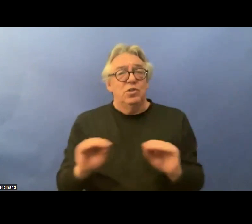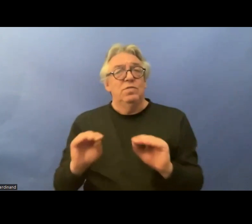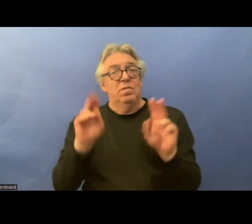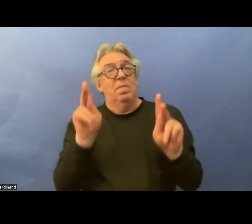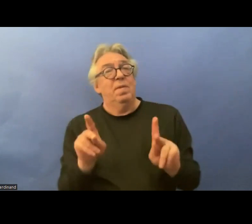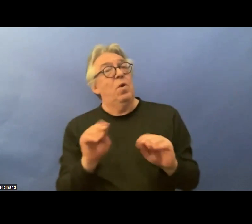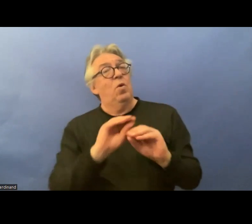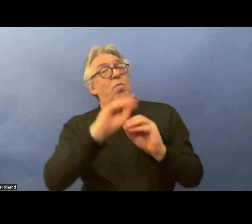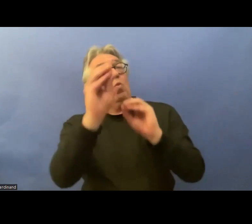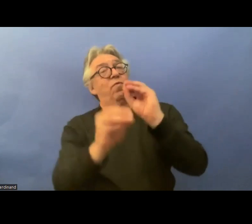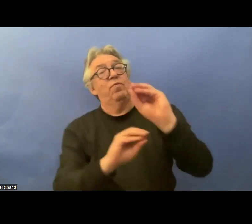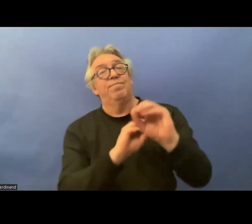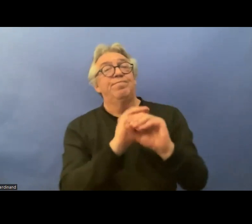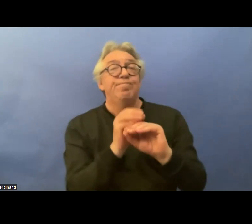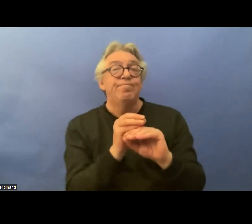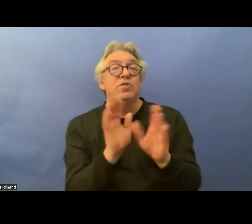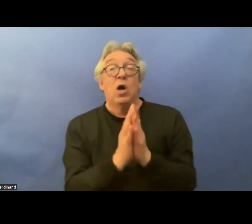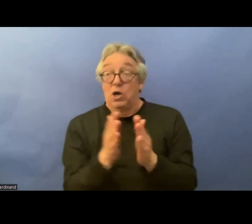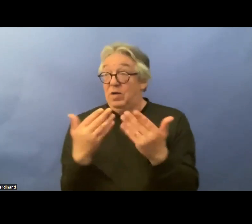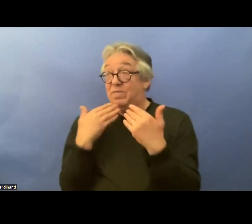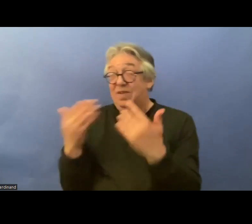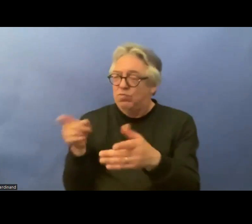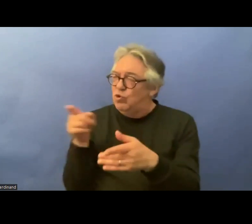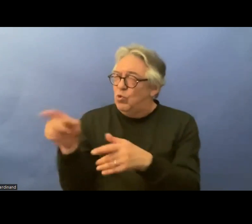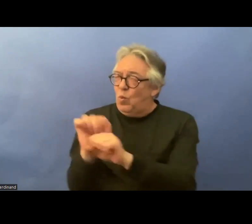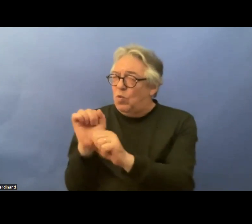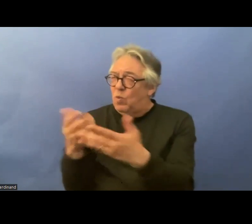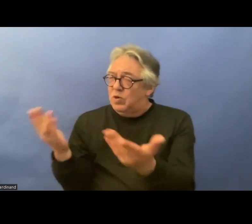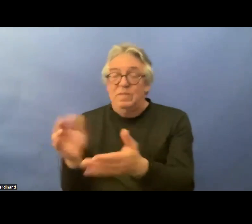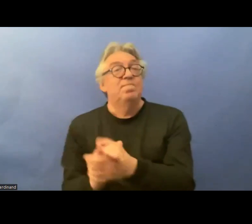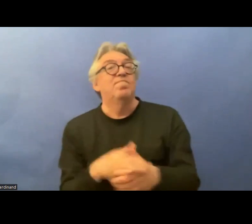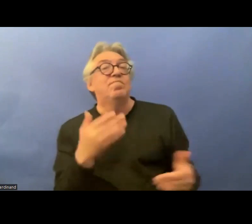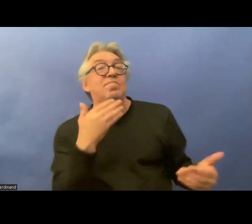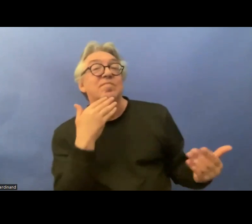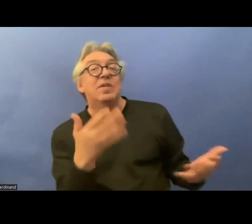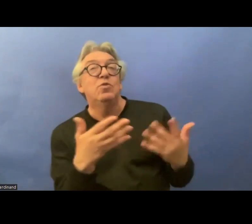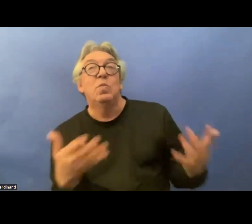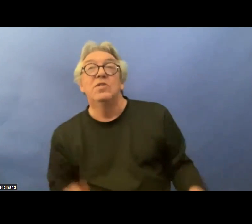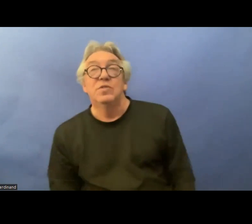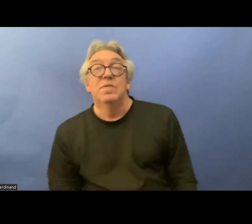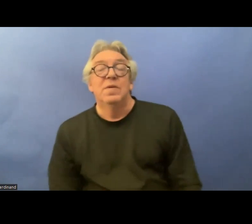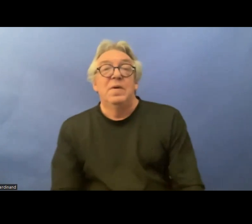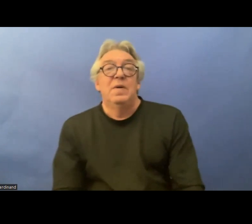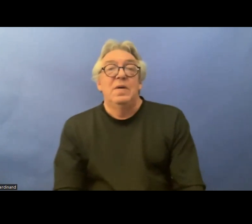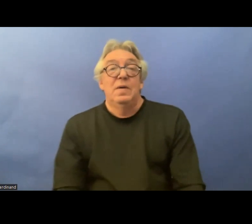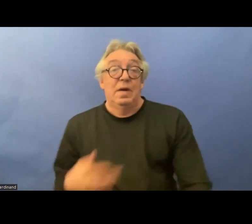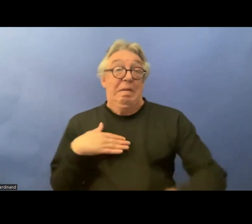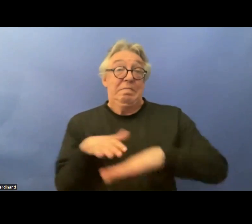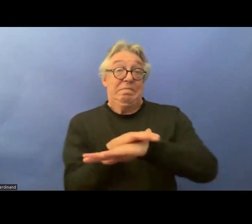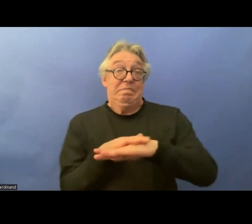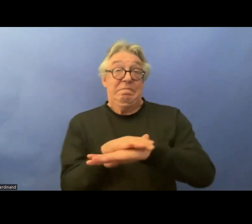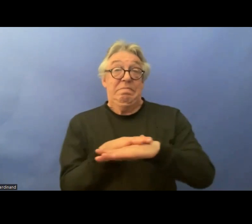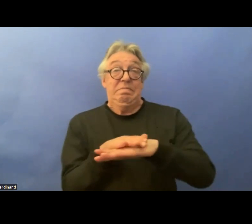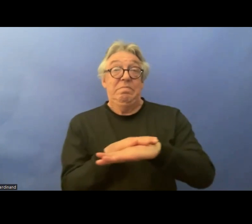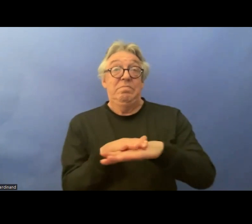that coordination work? The floor is yours. Thank you so much, Ardi. And I apologize